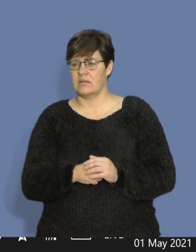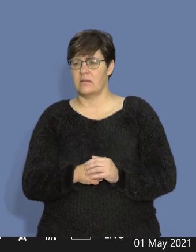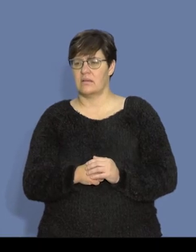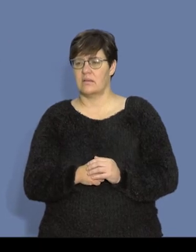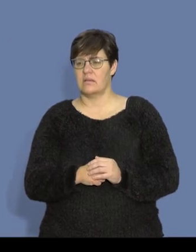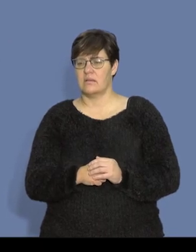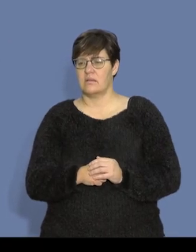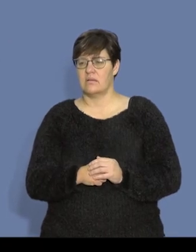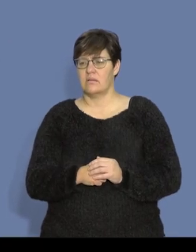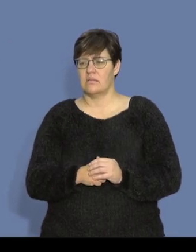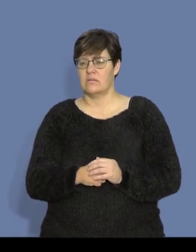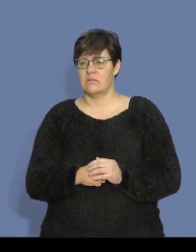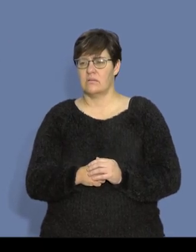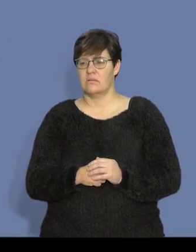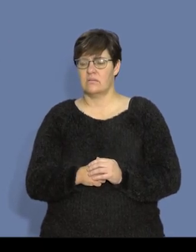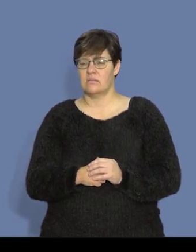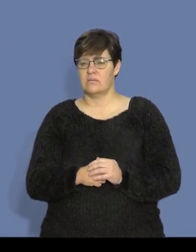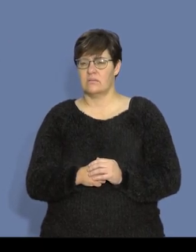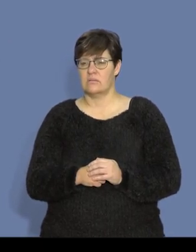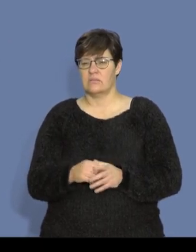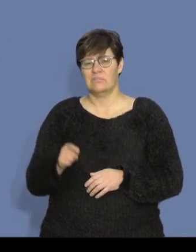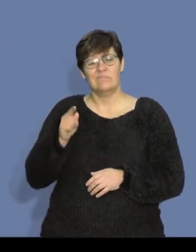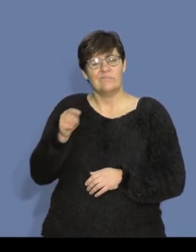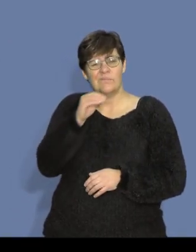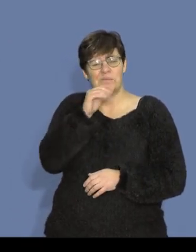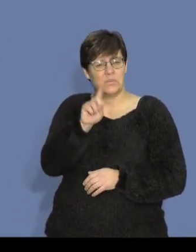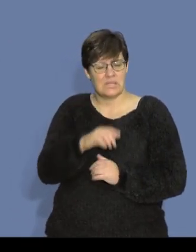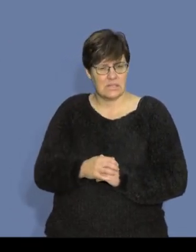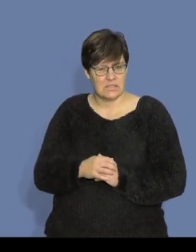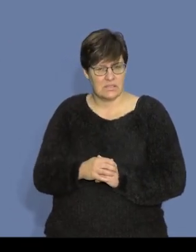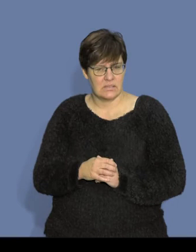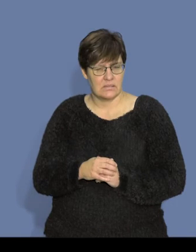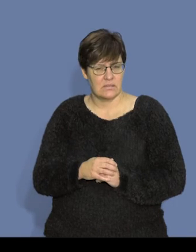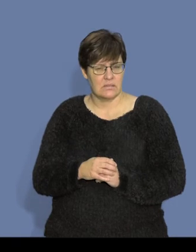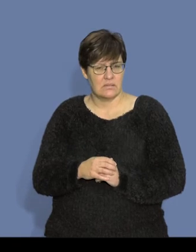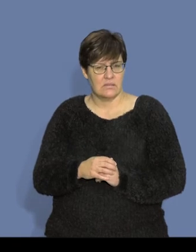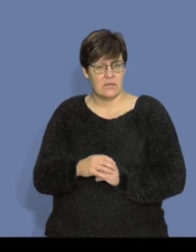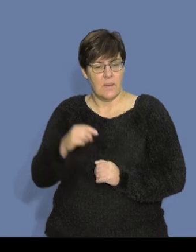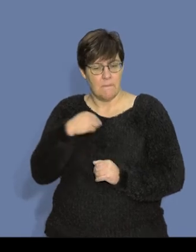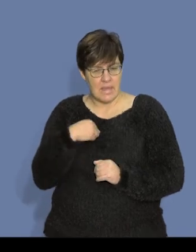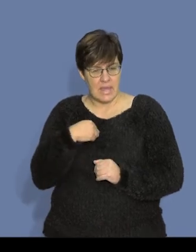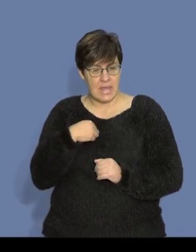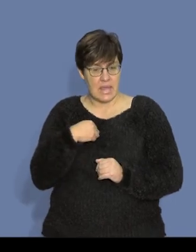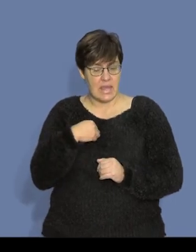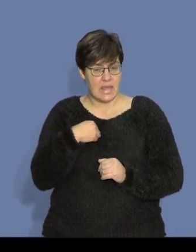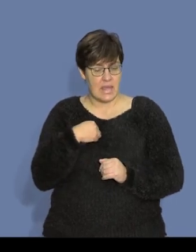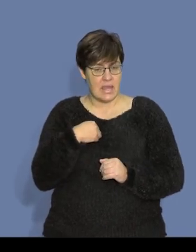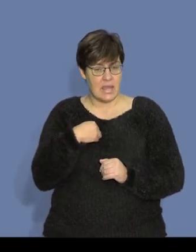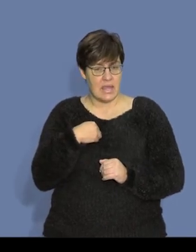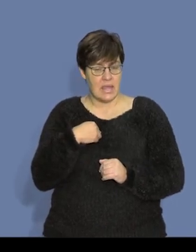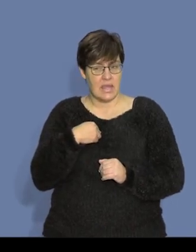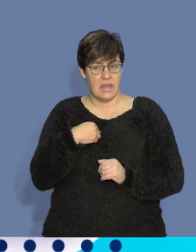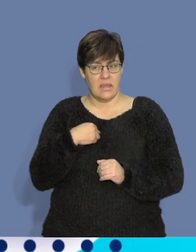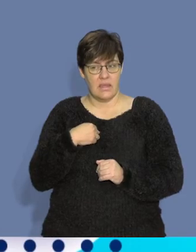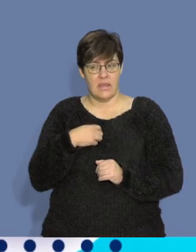184,867.50. Right. Okay, so now, this means that you have collected from